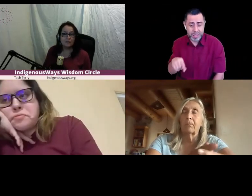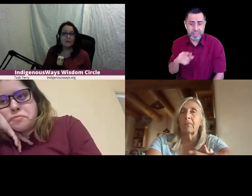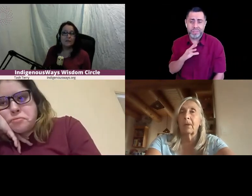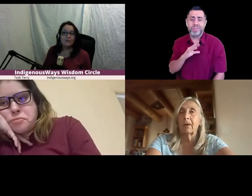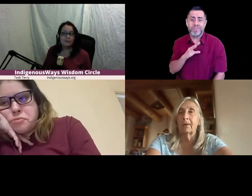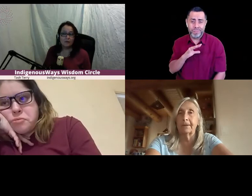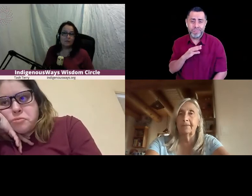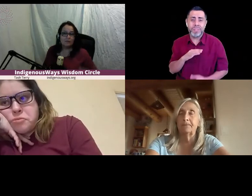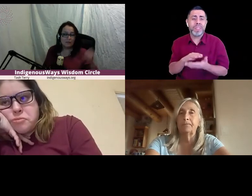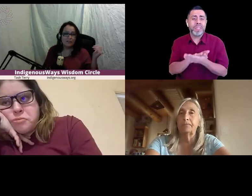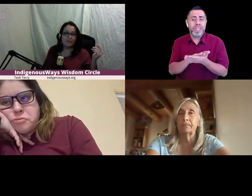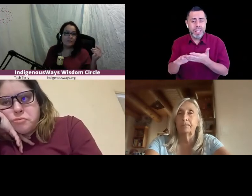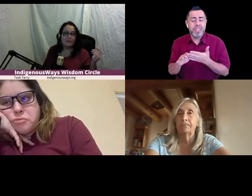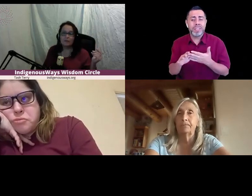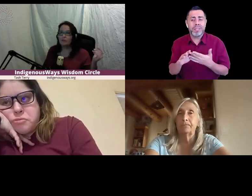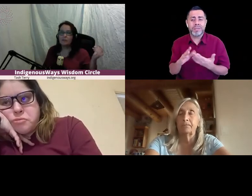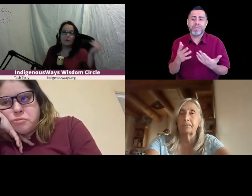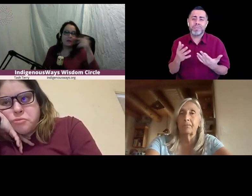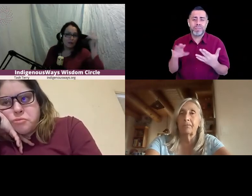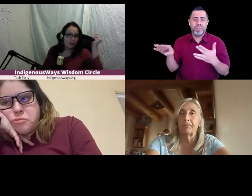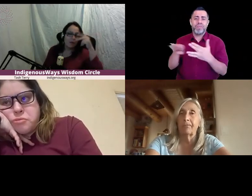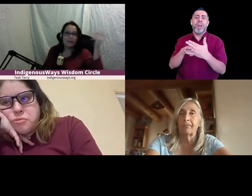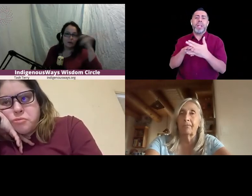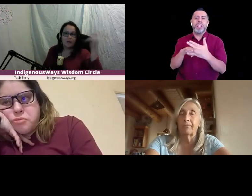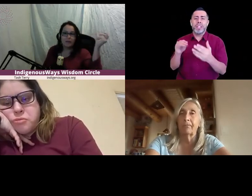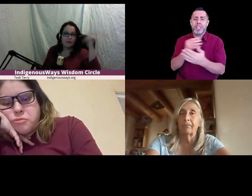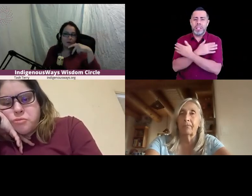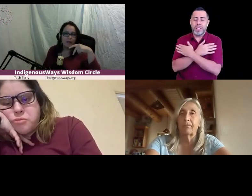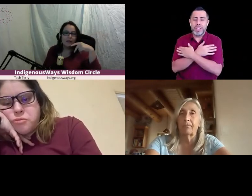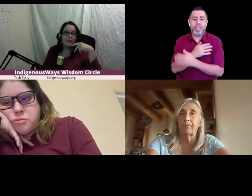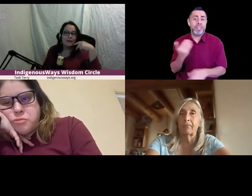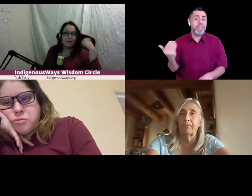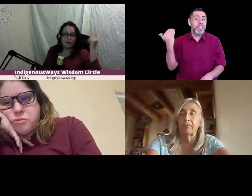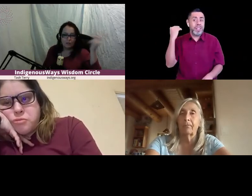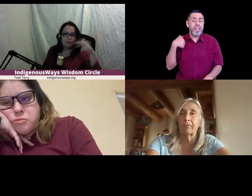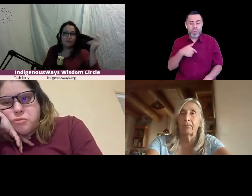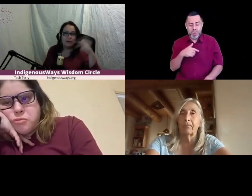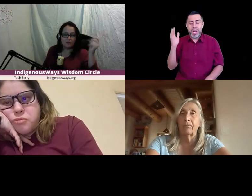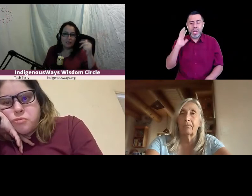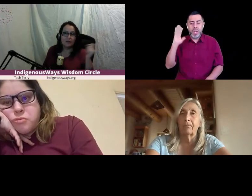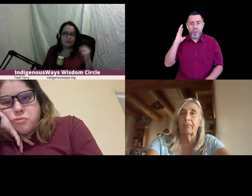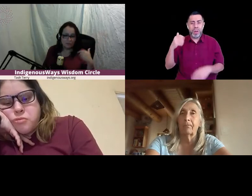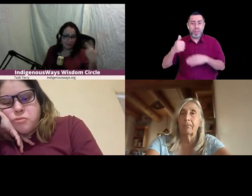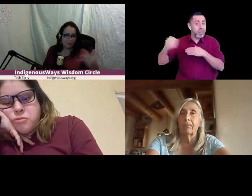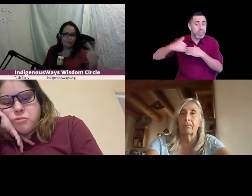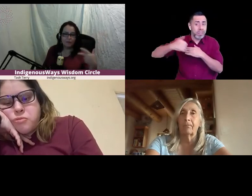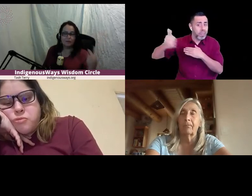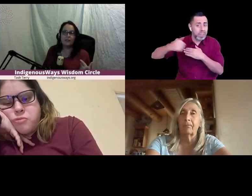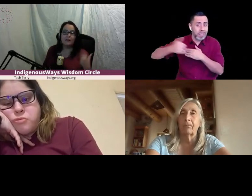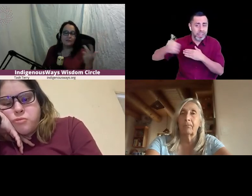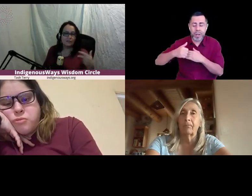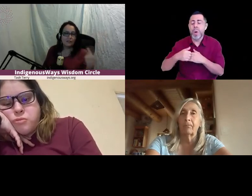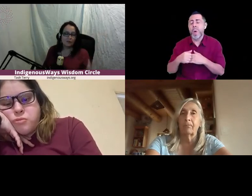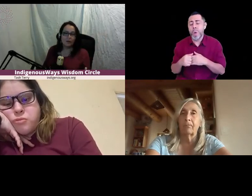because it seems like we were just going and going. trip after the other, on top of